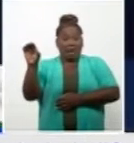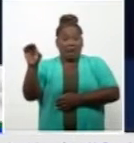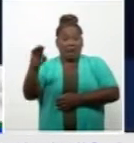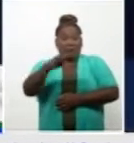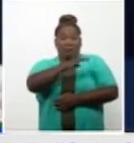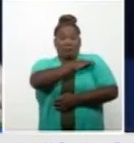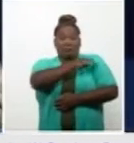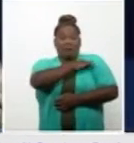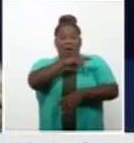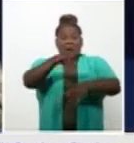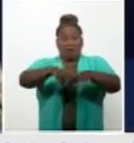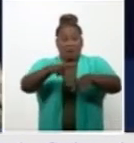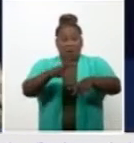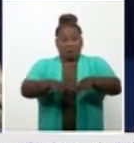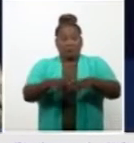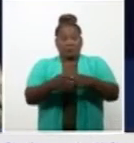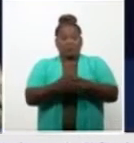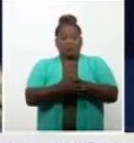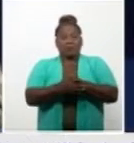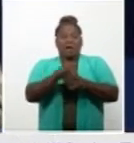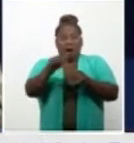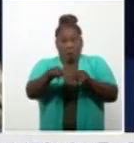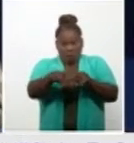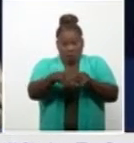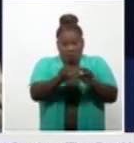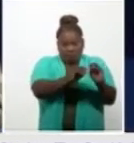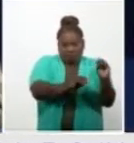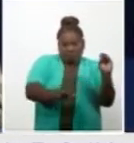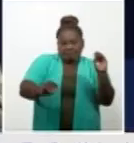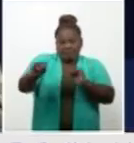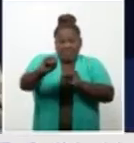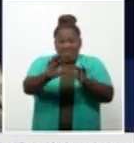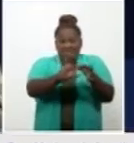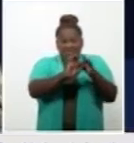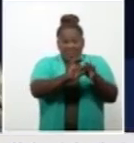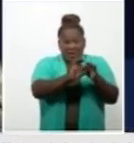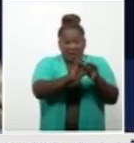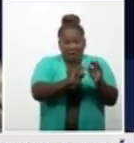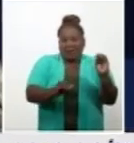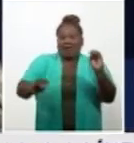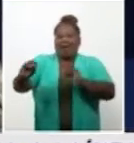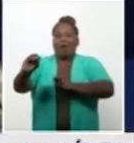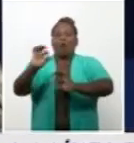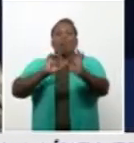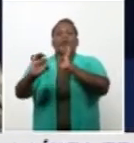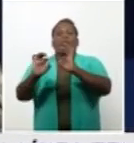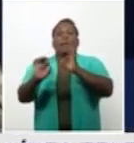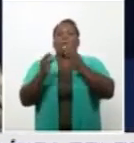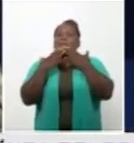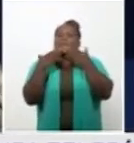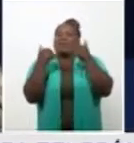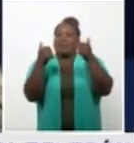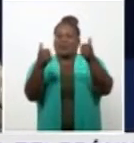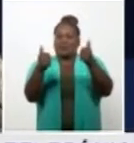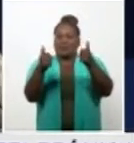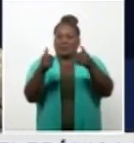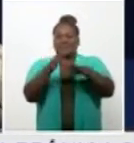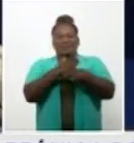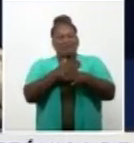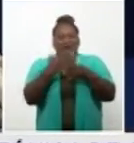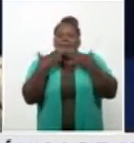And 1 more patient was included in this category, and it is a female patient admitted in the